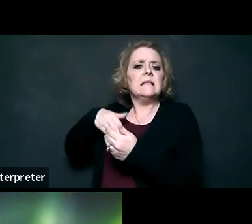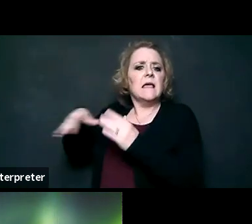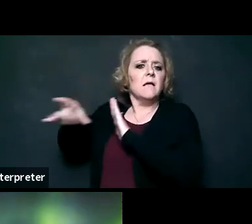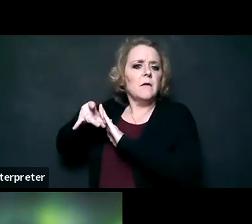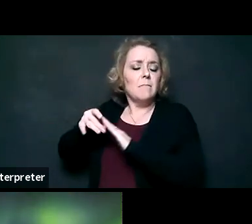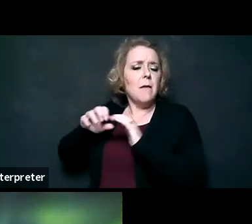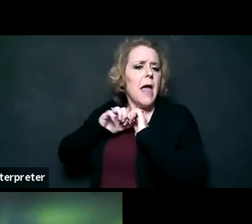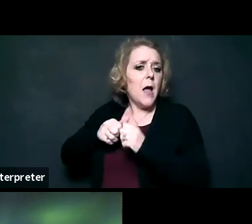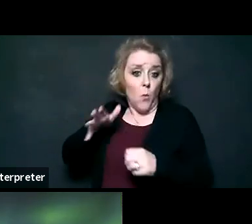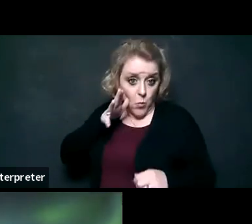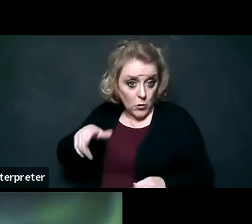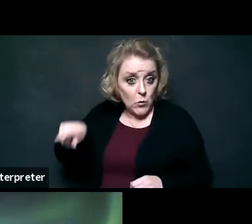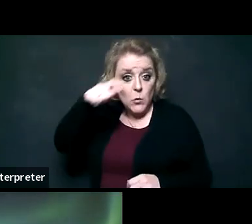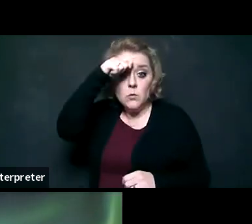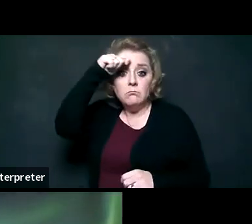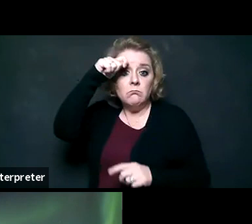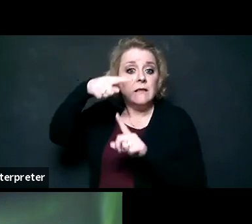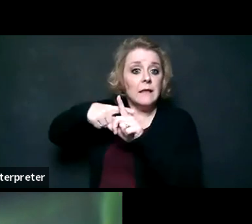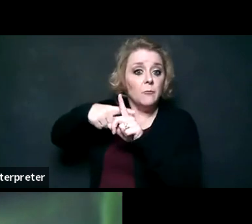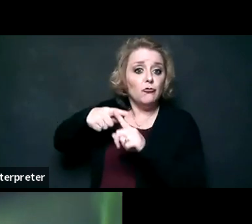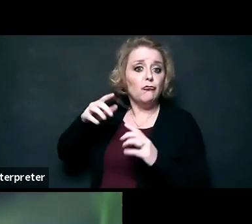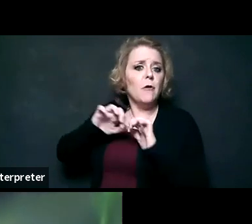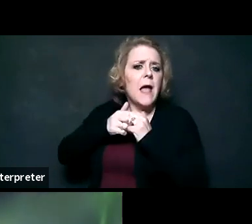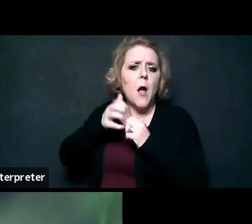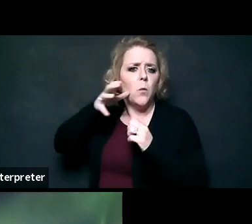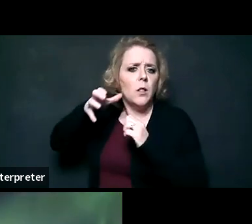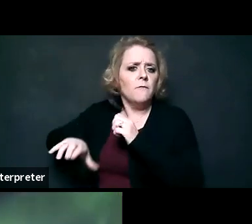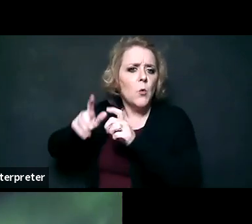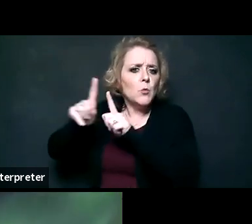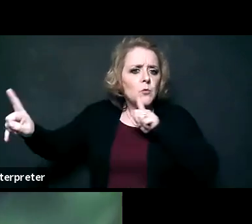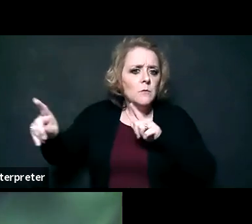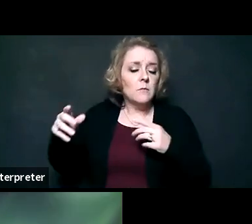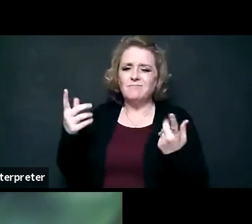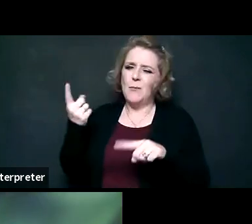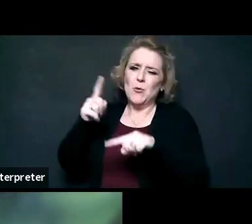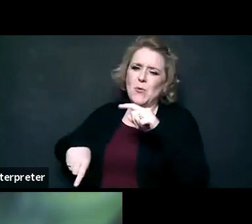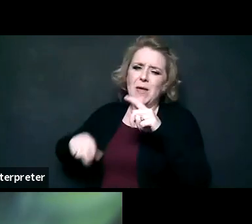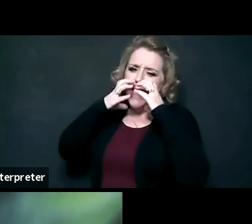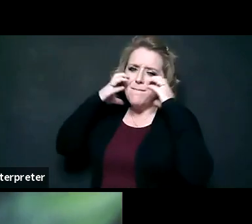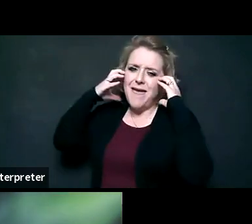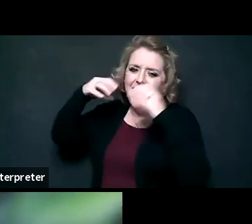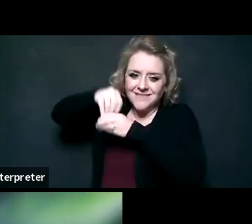How are you going to social distance them? And I'm pretty sure you can't wear a mask in the pool.